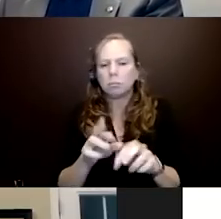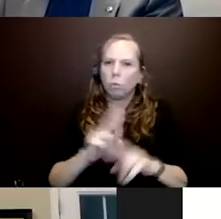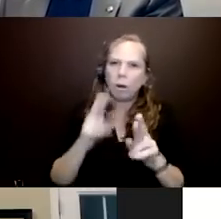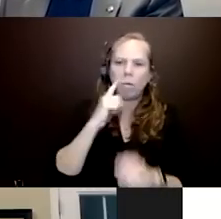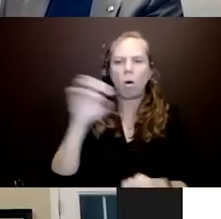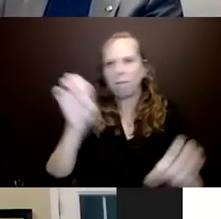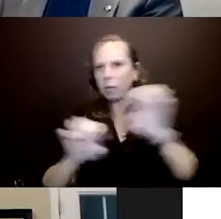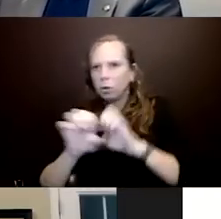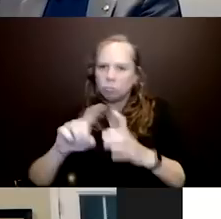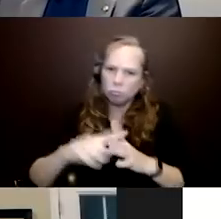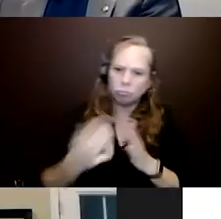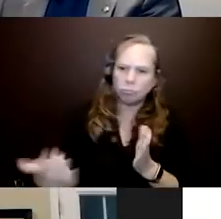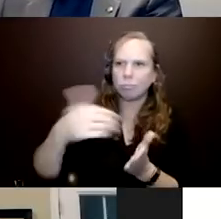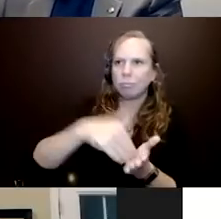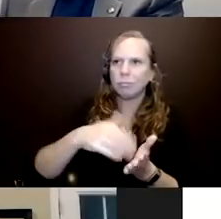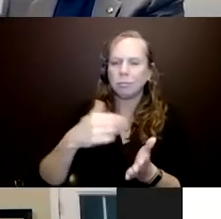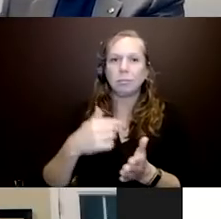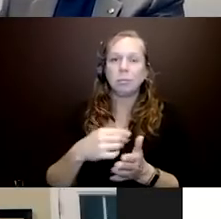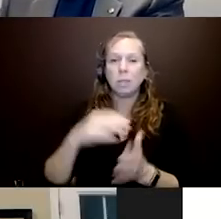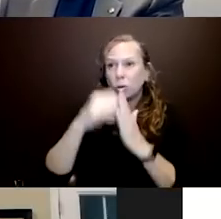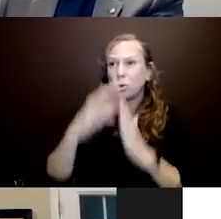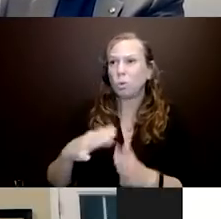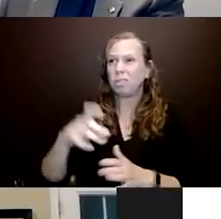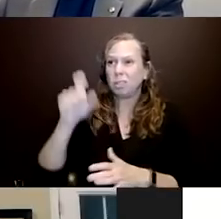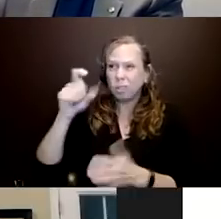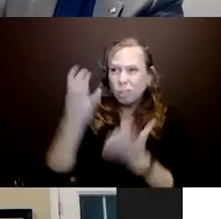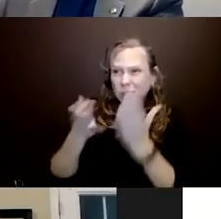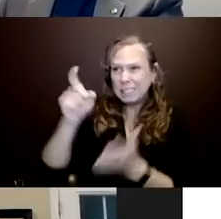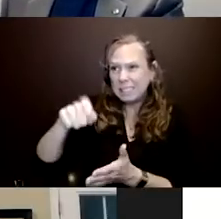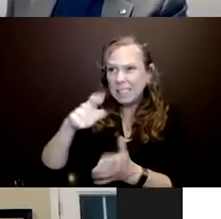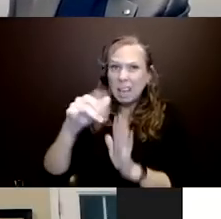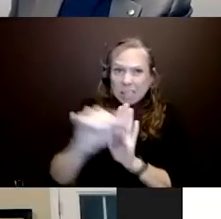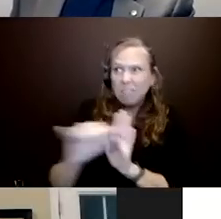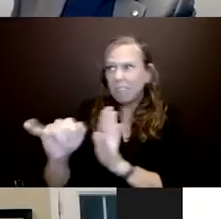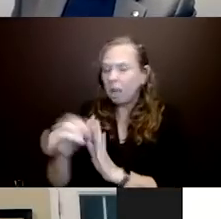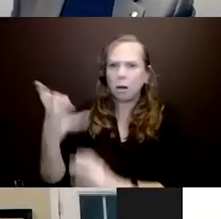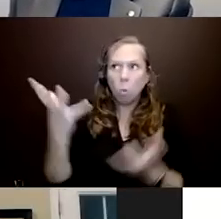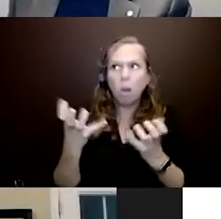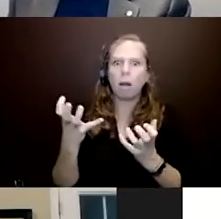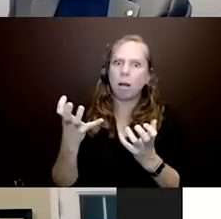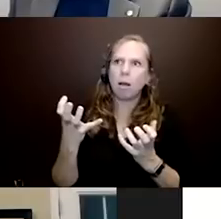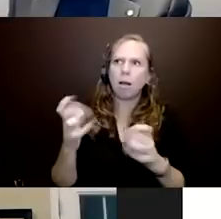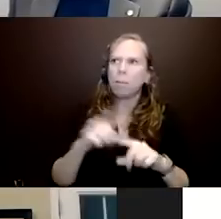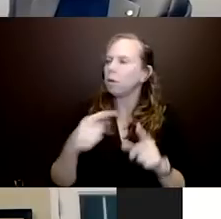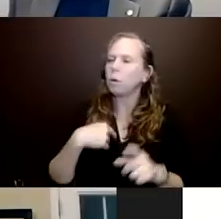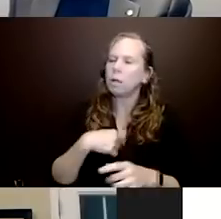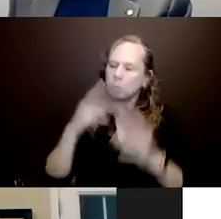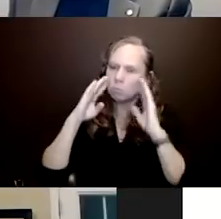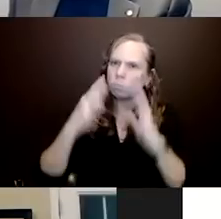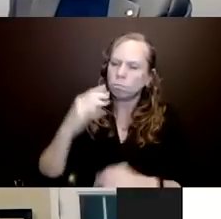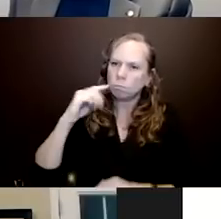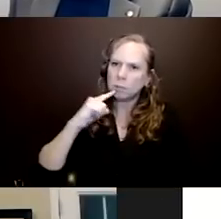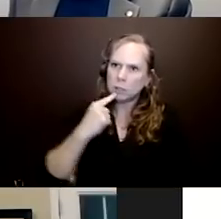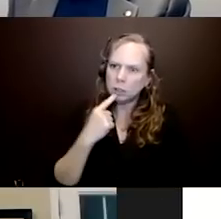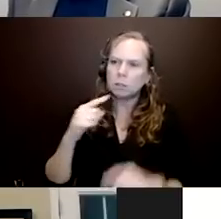underway. We want to identify students who need our services. We take our child find responsibilities incredibly seriously. Unfortunately, I